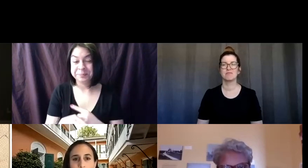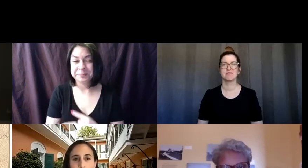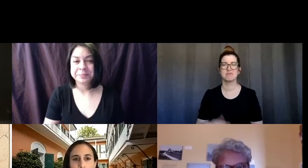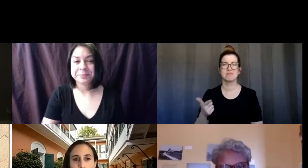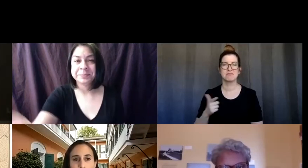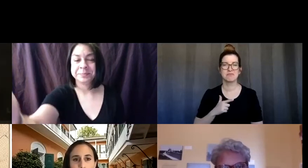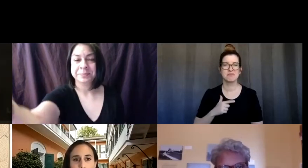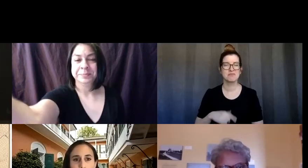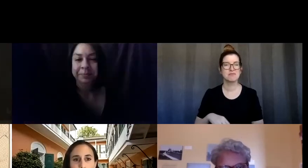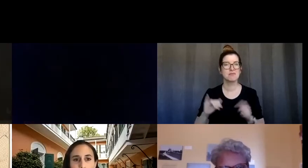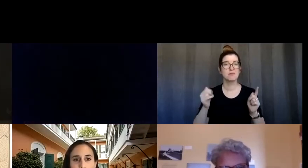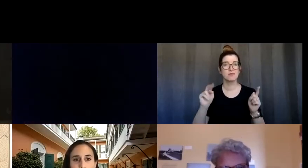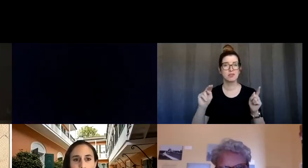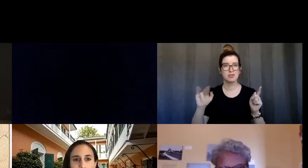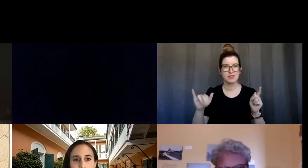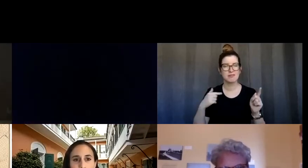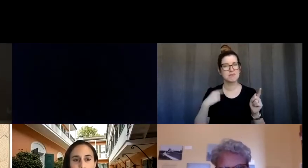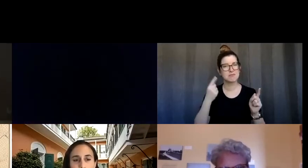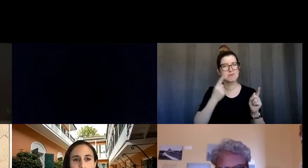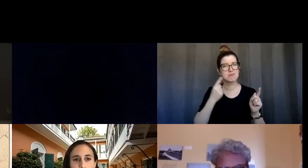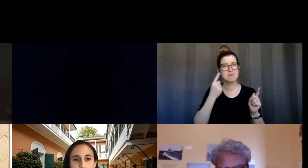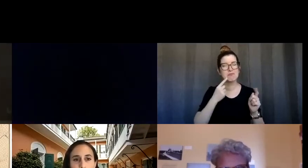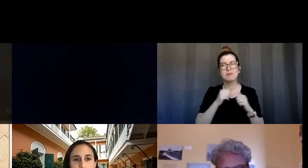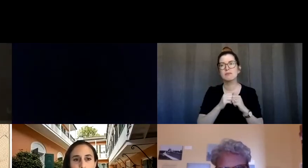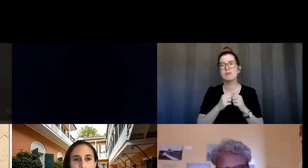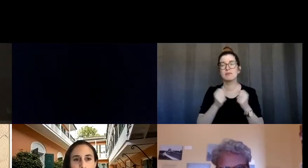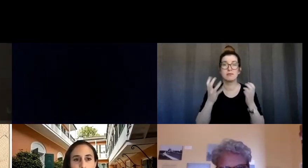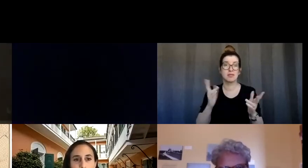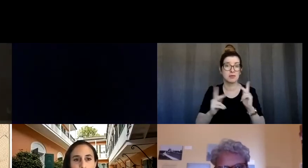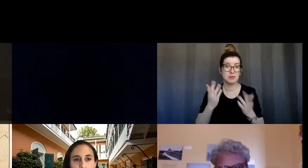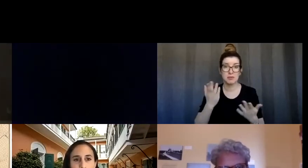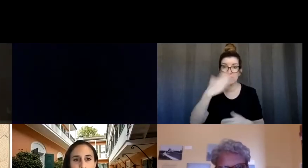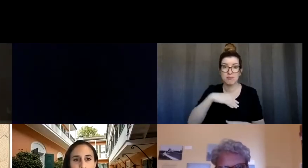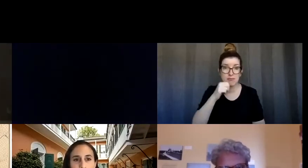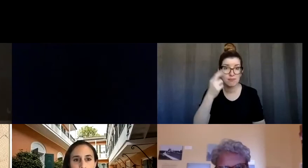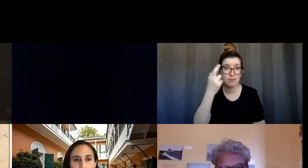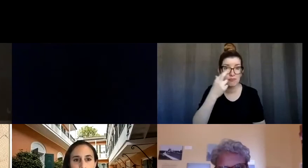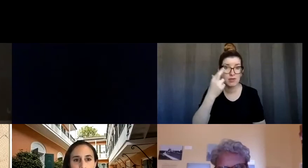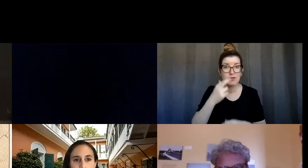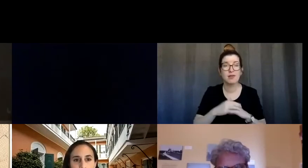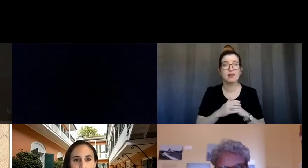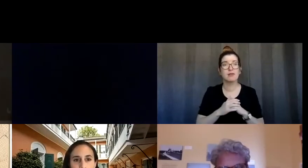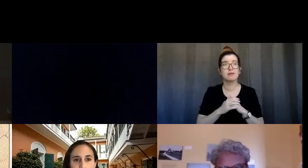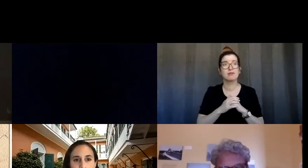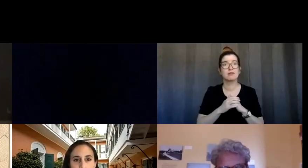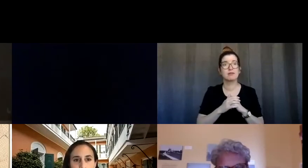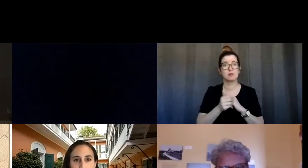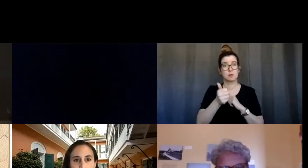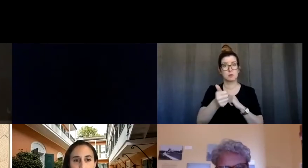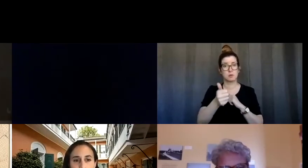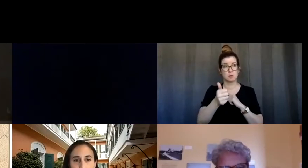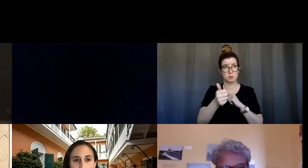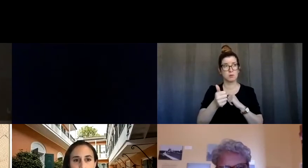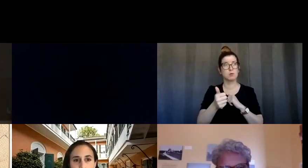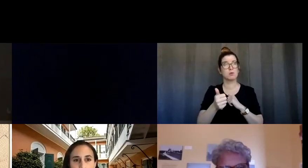Mm-hmm. And I wonder if that's something too that a lot of people might not realize, is that you taking this step and